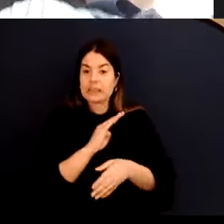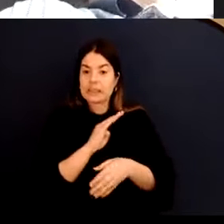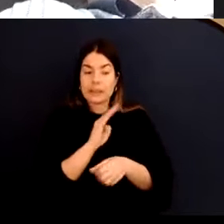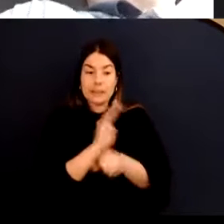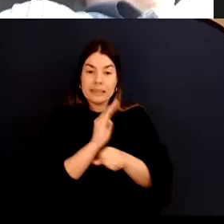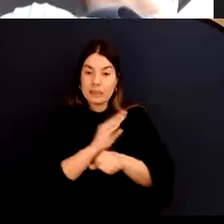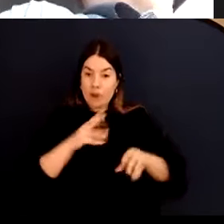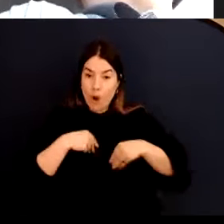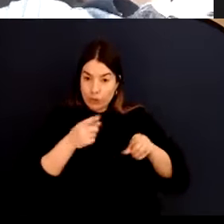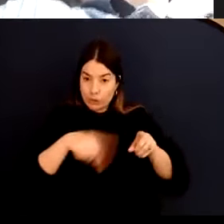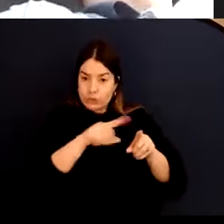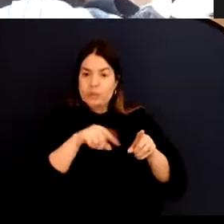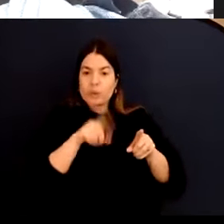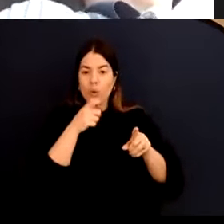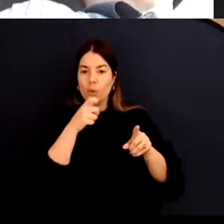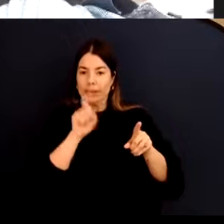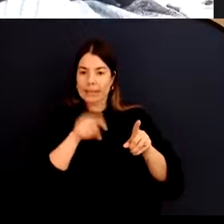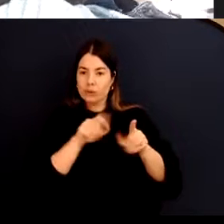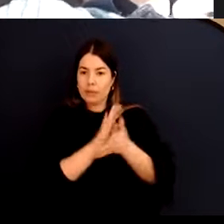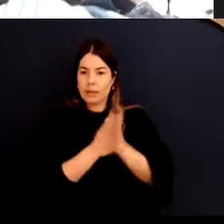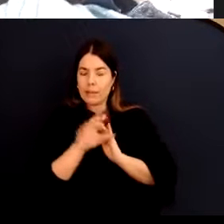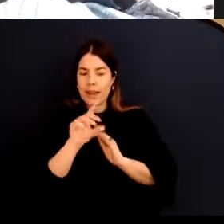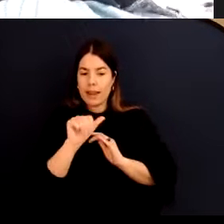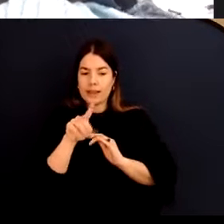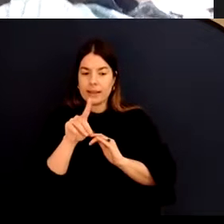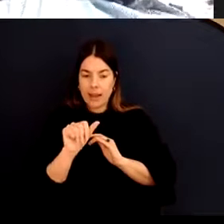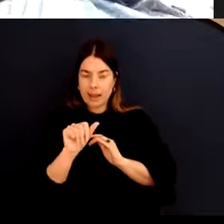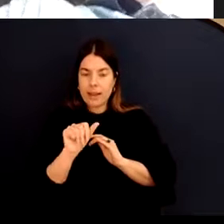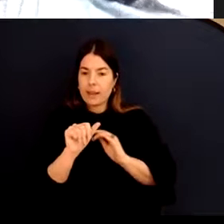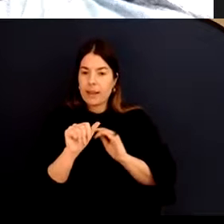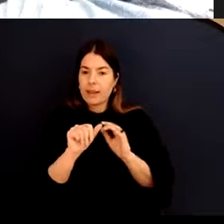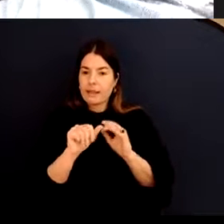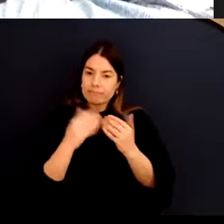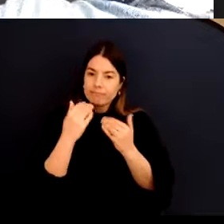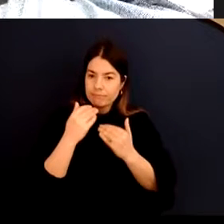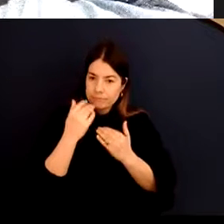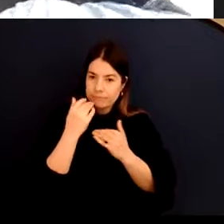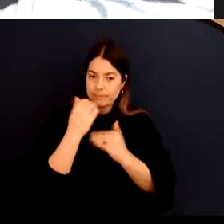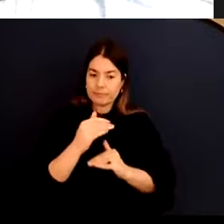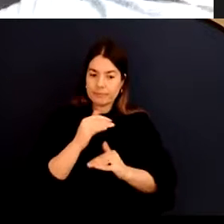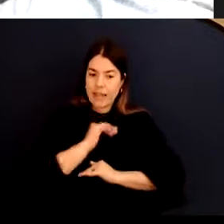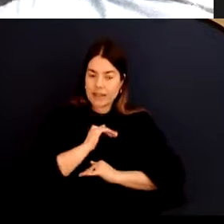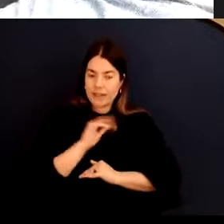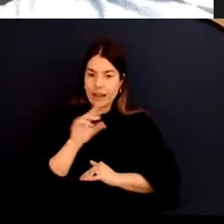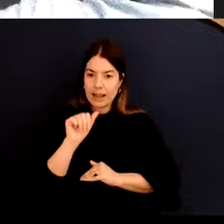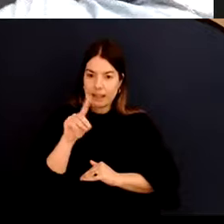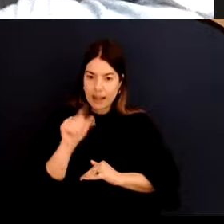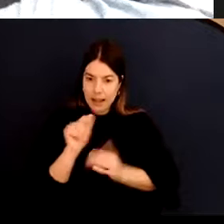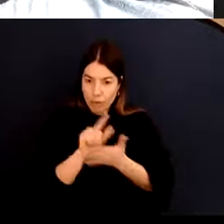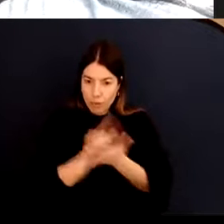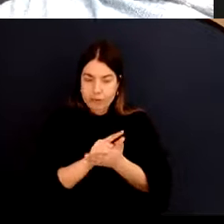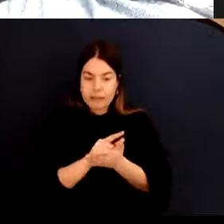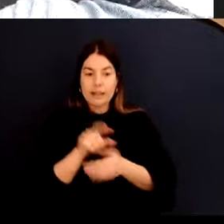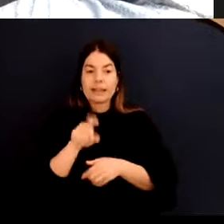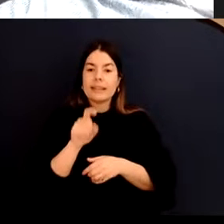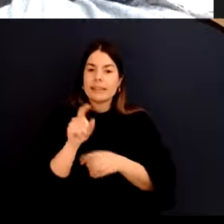ADA compliant and how relatively easy that was if they would just take a moment to look at what their